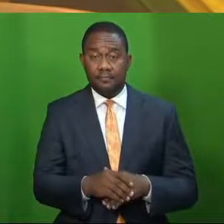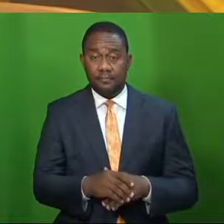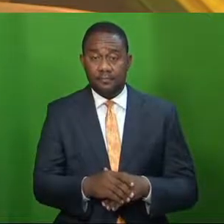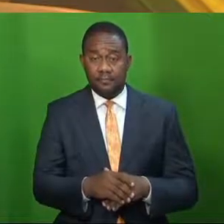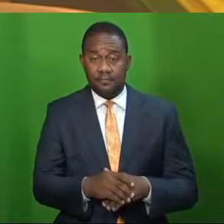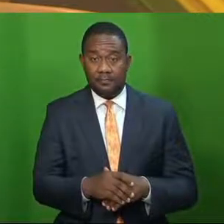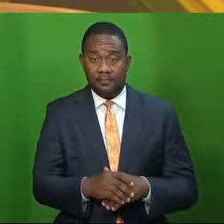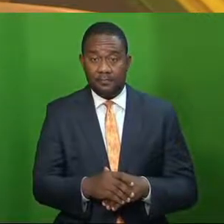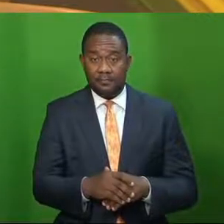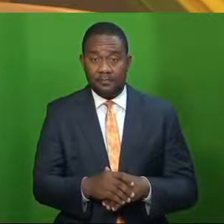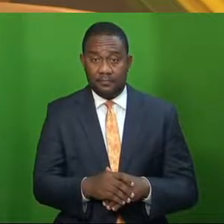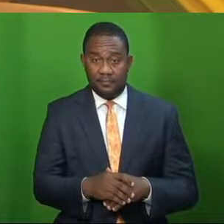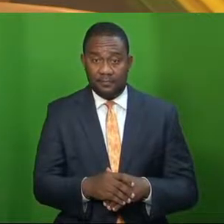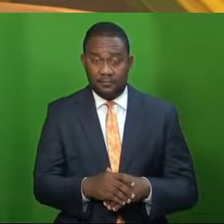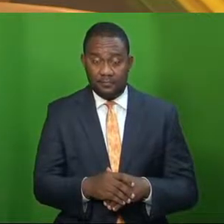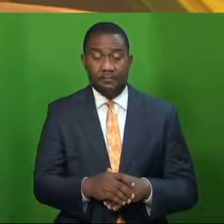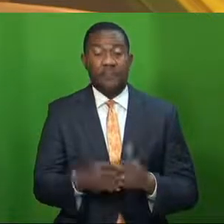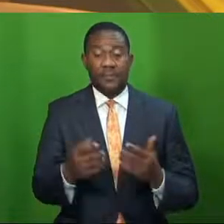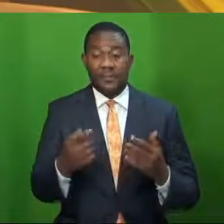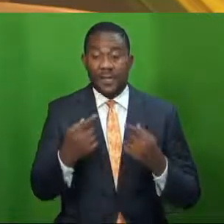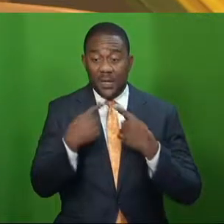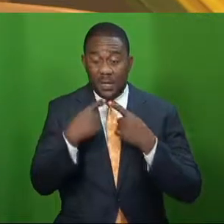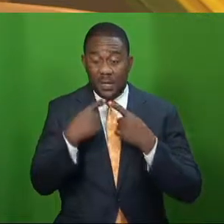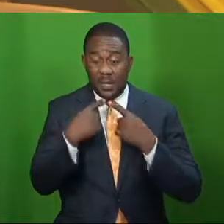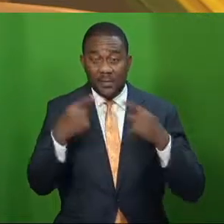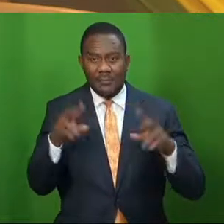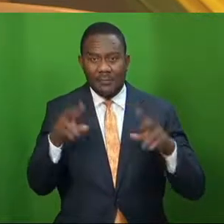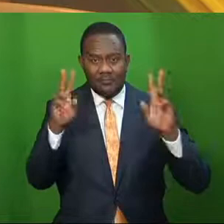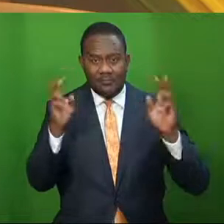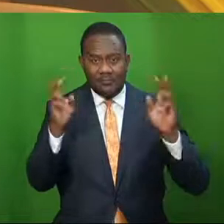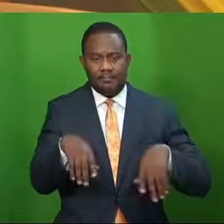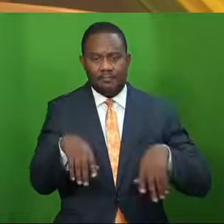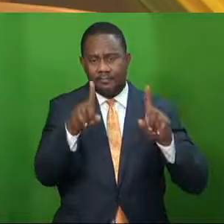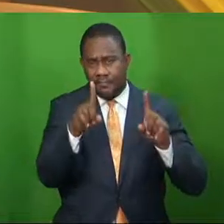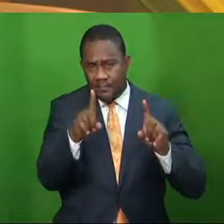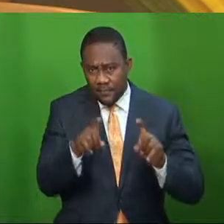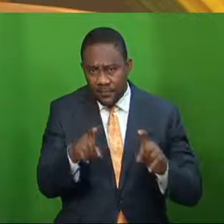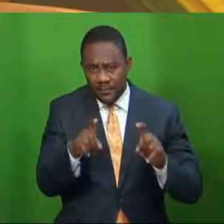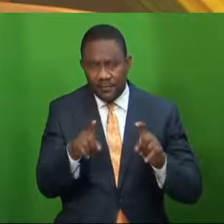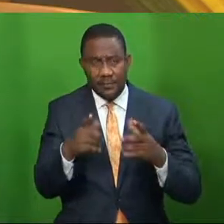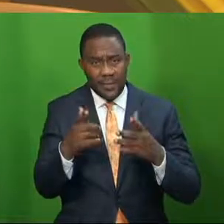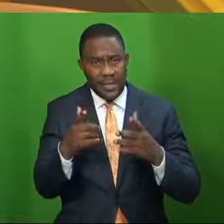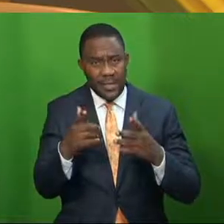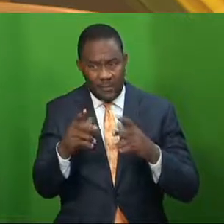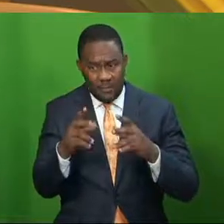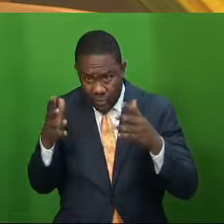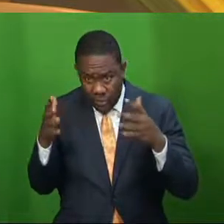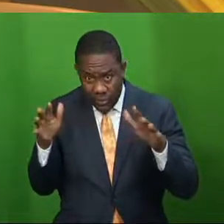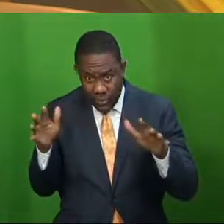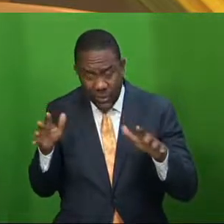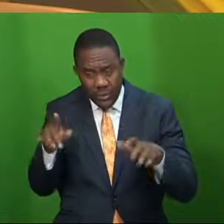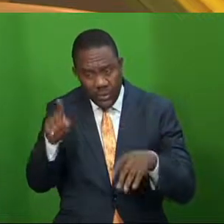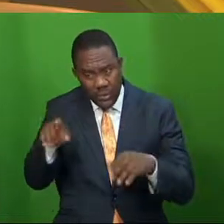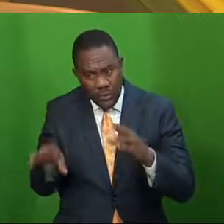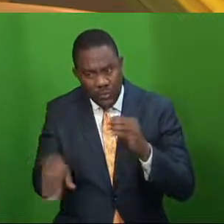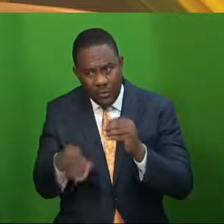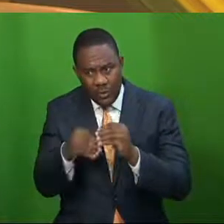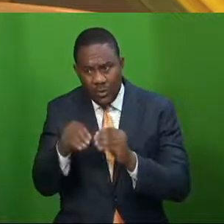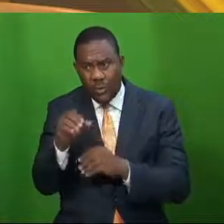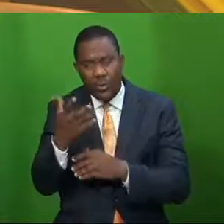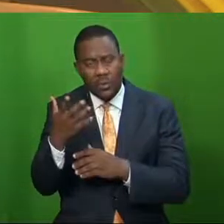statement reads the test conducted, but there should be an outcome, because not just because the test that resulted